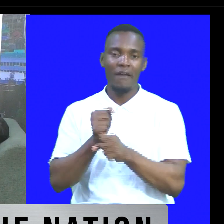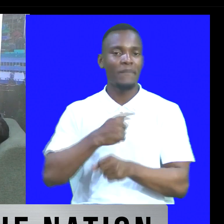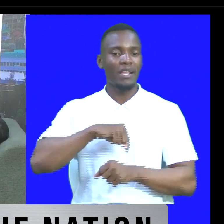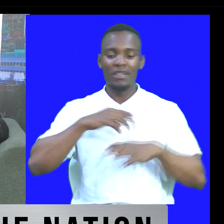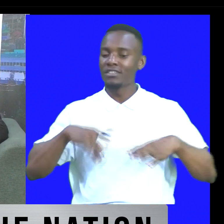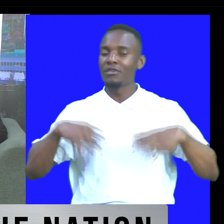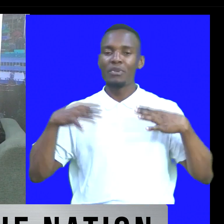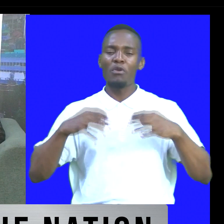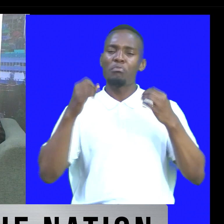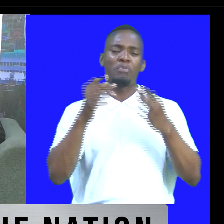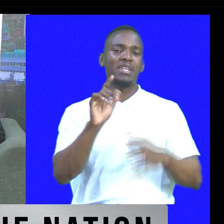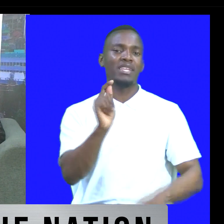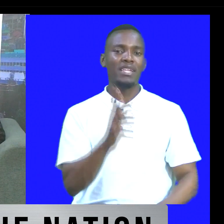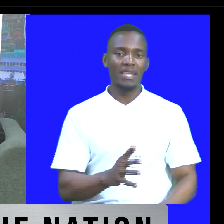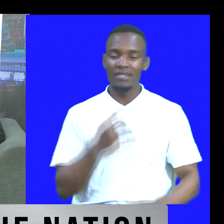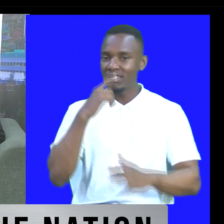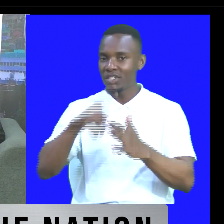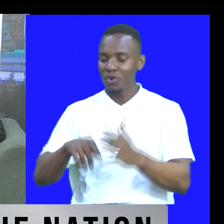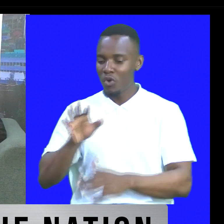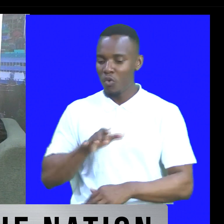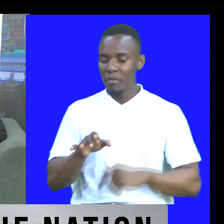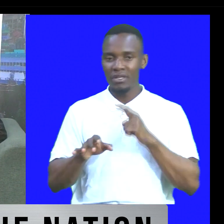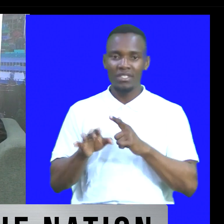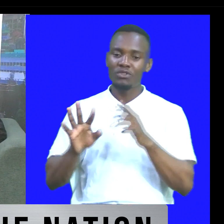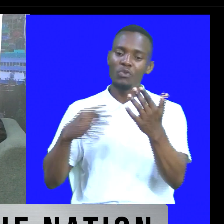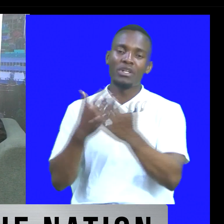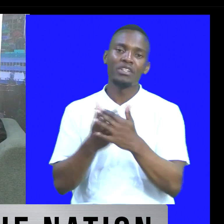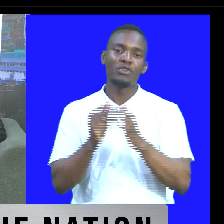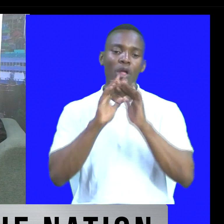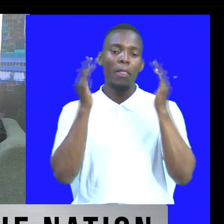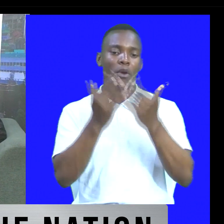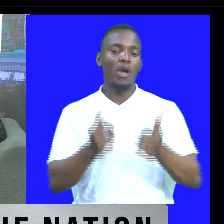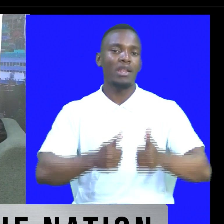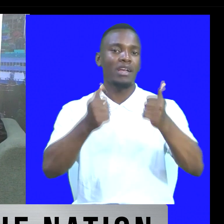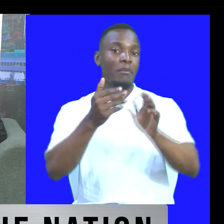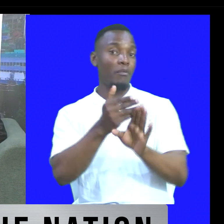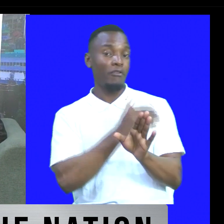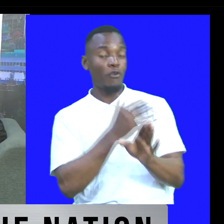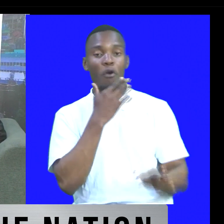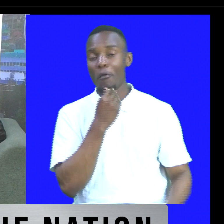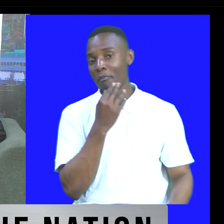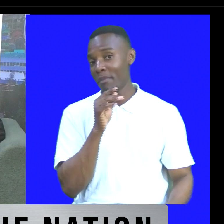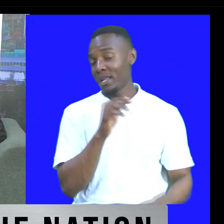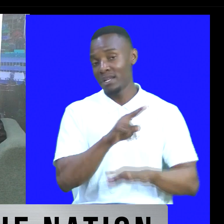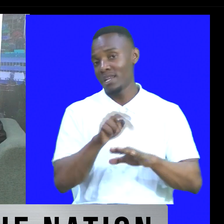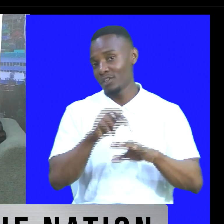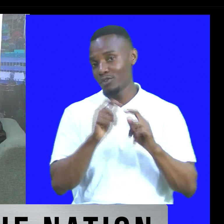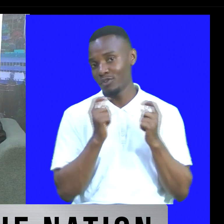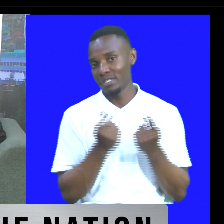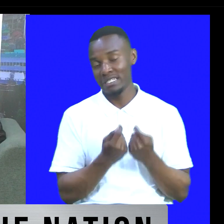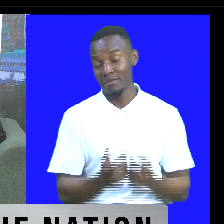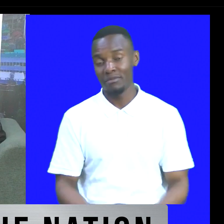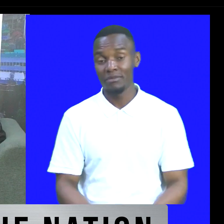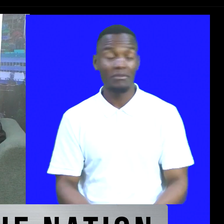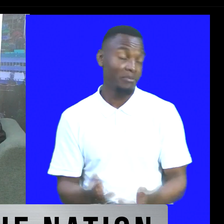talent Kenyans we have have. said that Yes. the women are going to go to the World Cup before the Harambee Stars, the Men, the men team. Yeah,